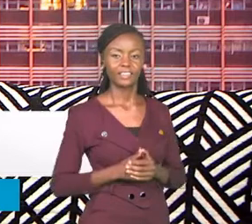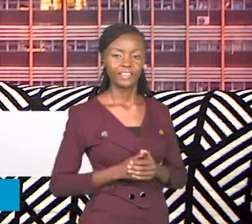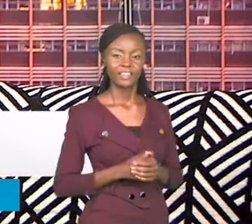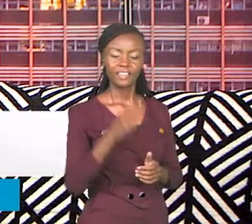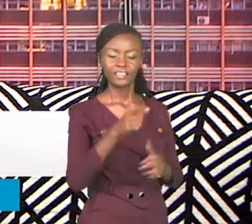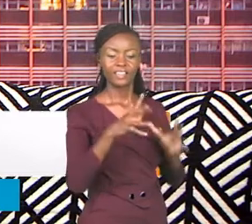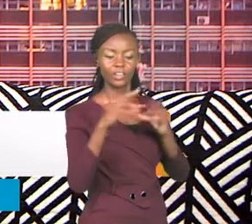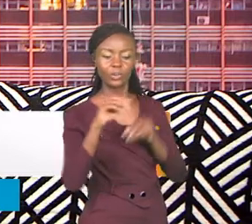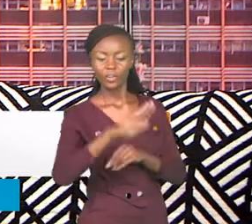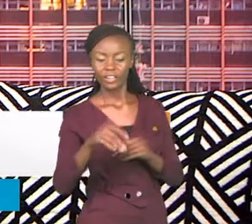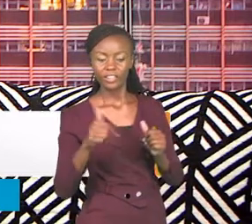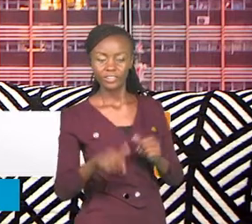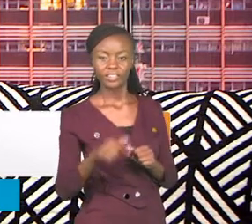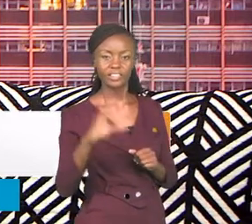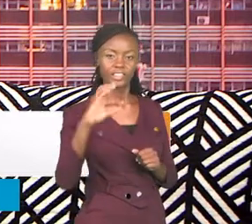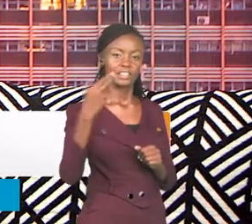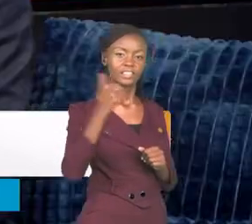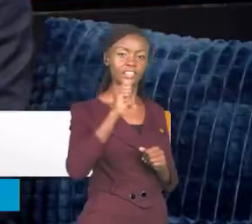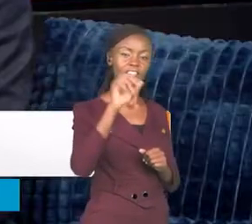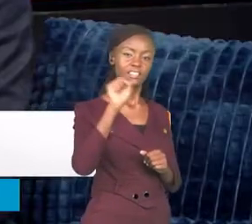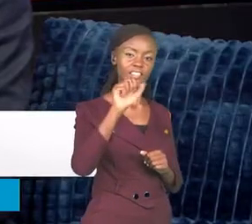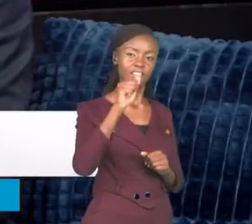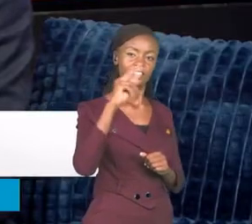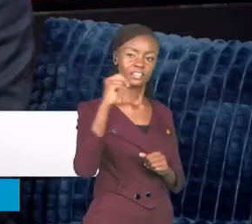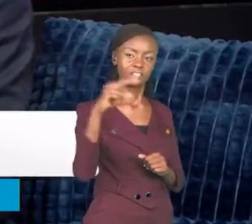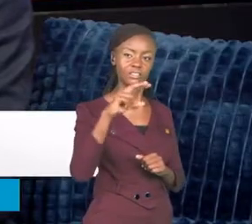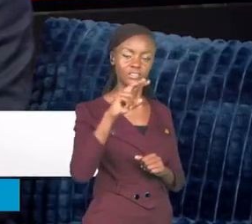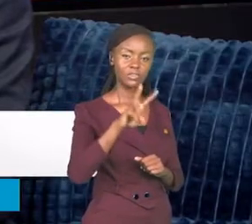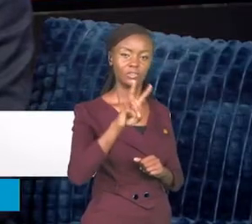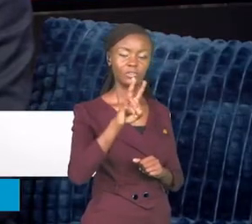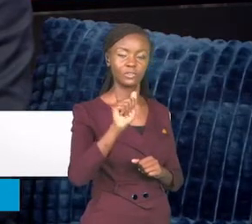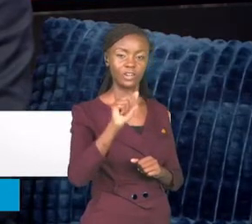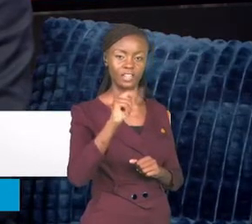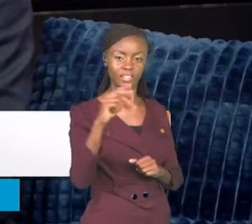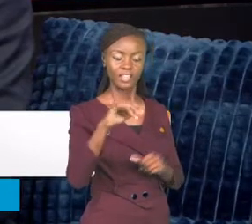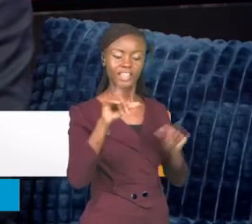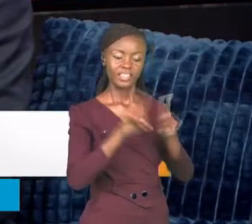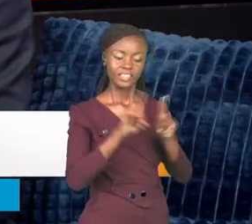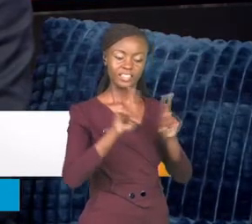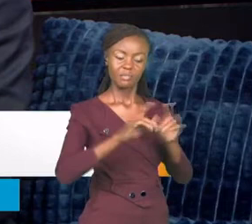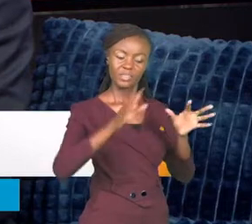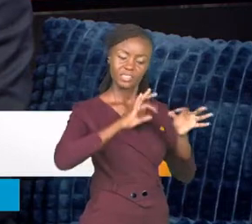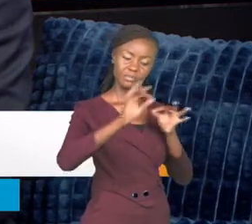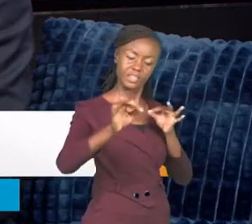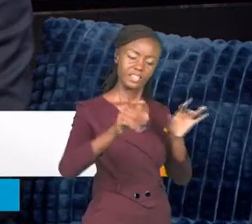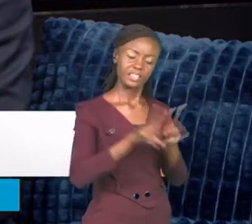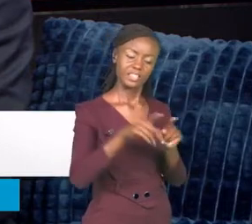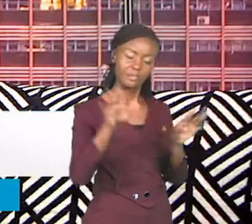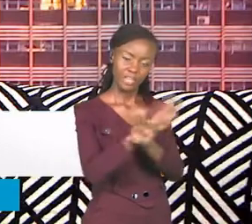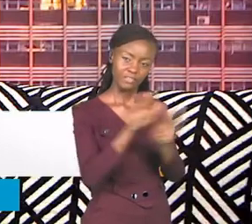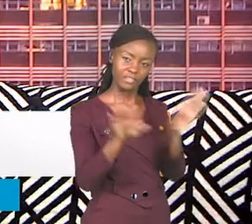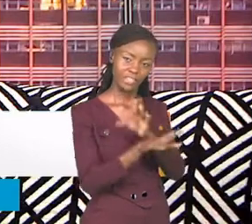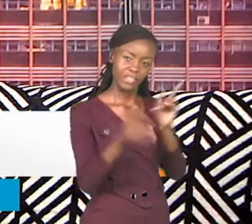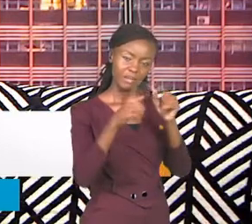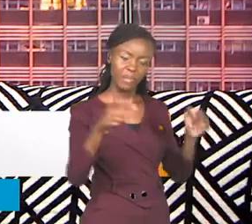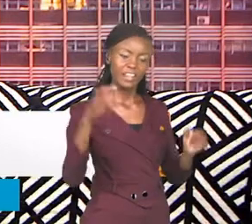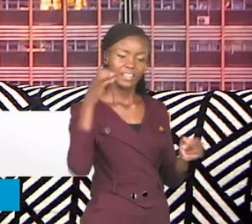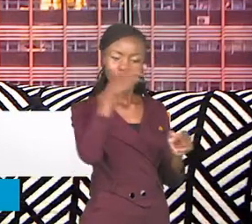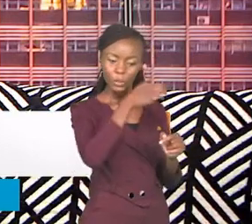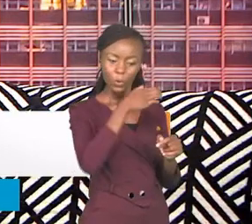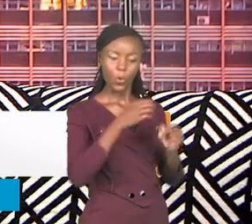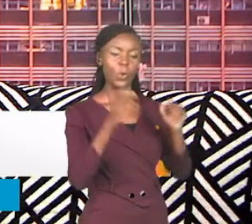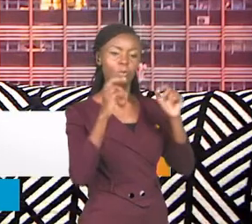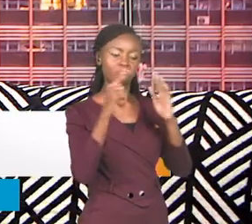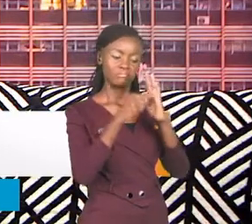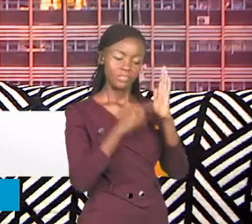approach Sachanguan, same speed, same everything, oblivious of some of the measures, some of the things that we have